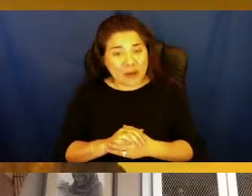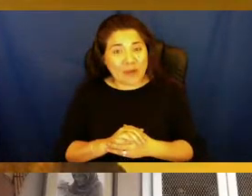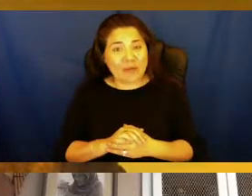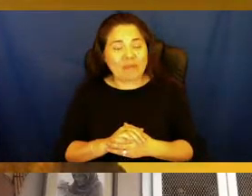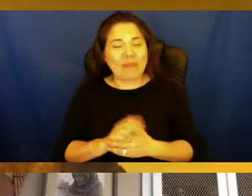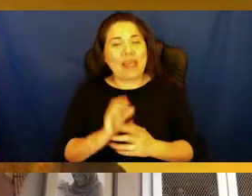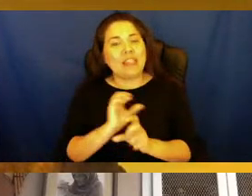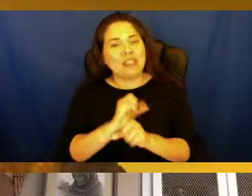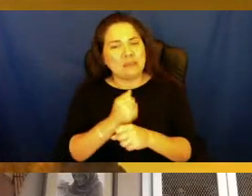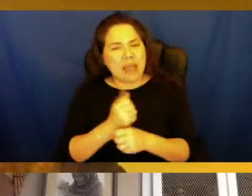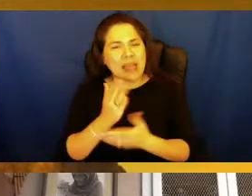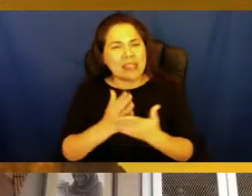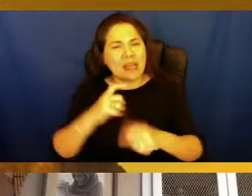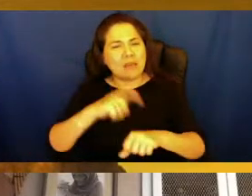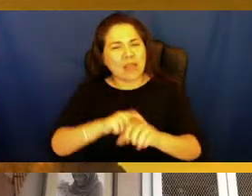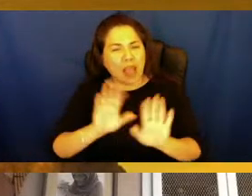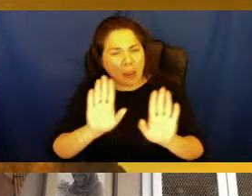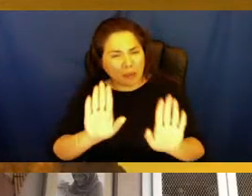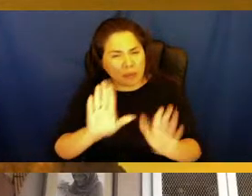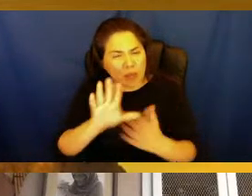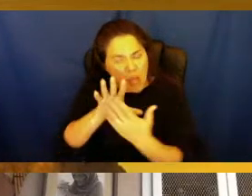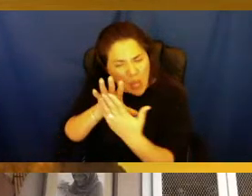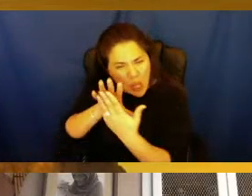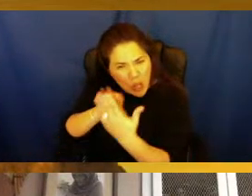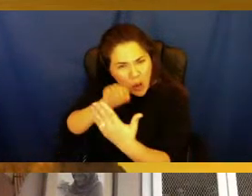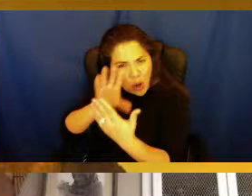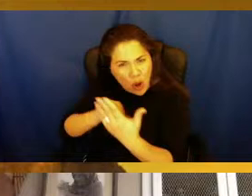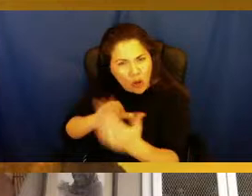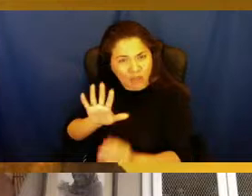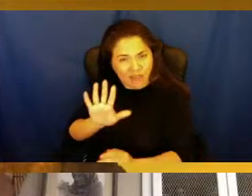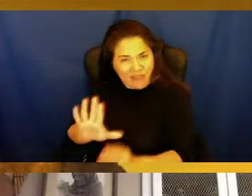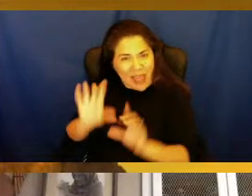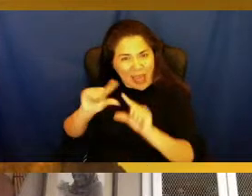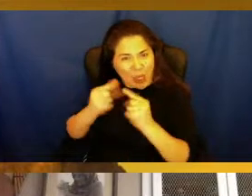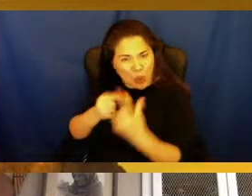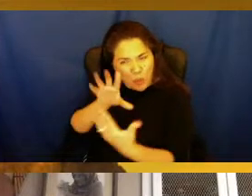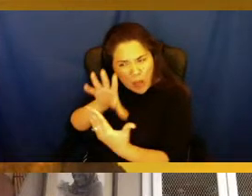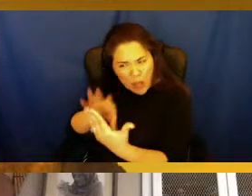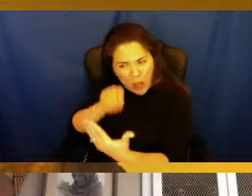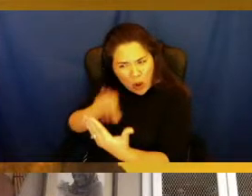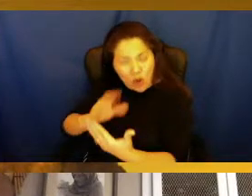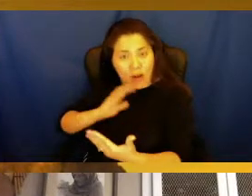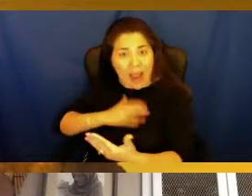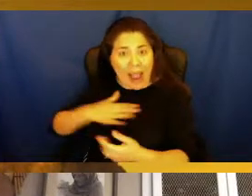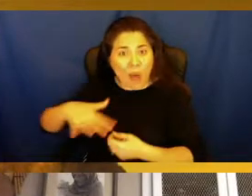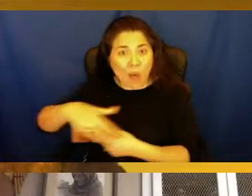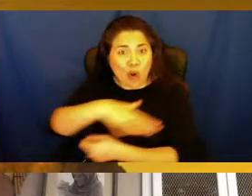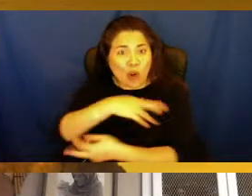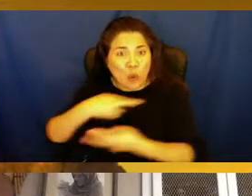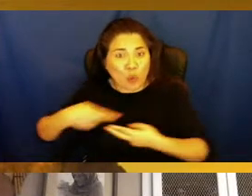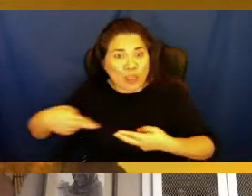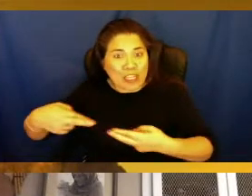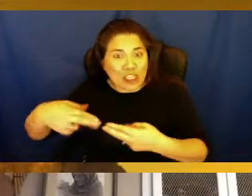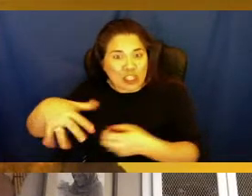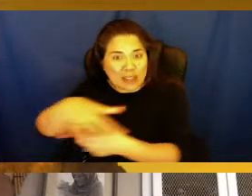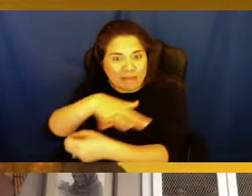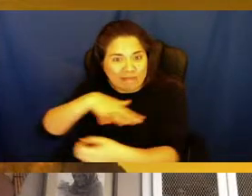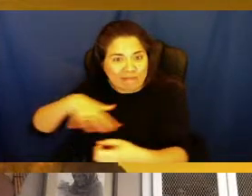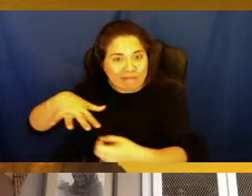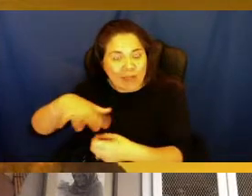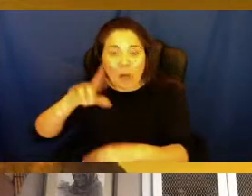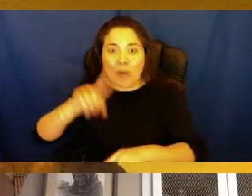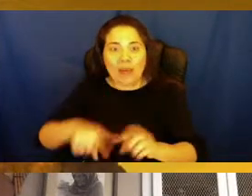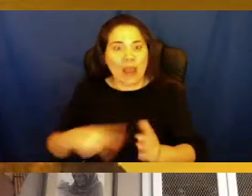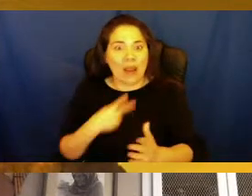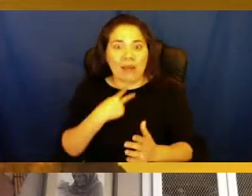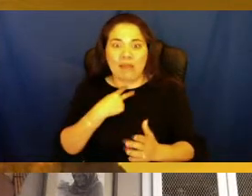it's making time to learn about the people and our region, and we can't get caught up on